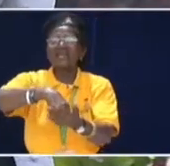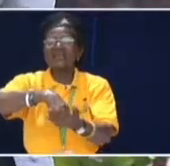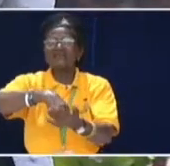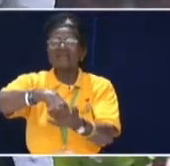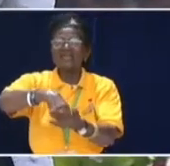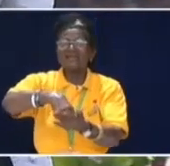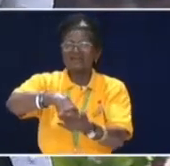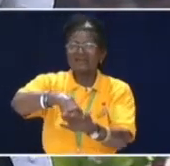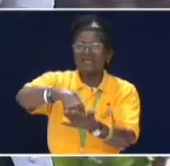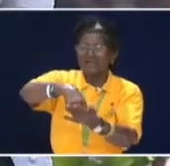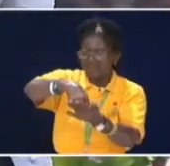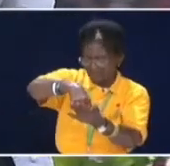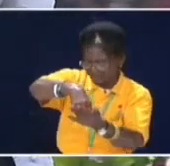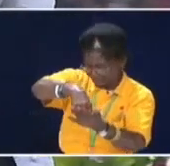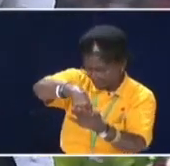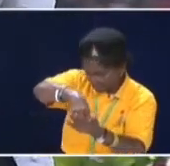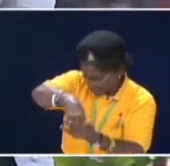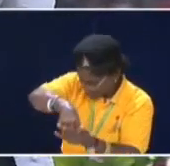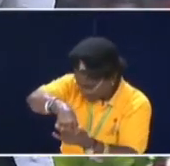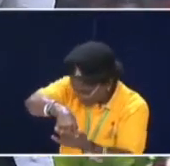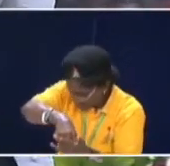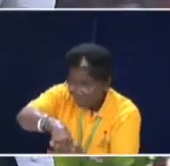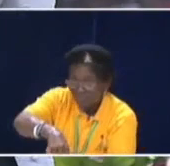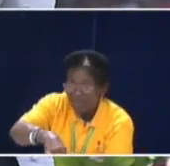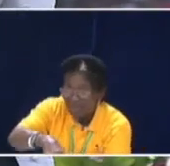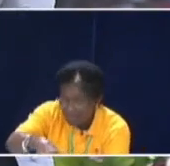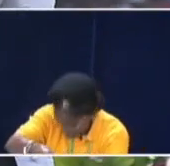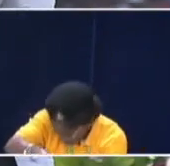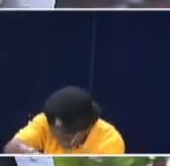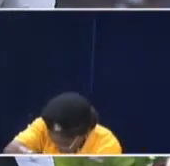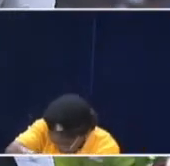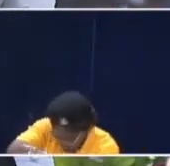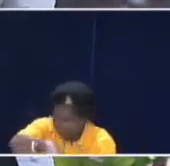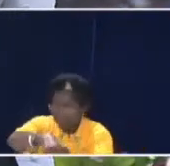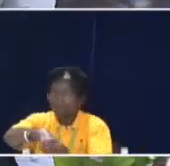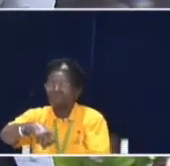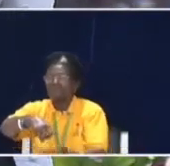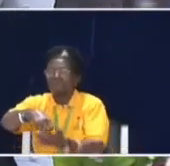Praise him, King of glory, praise him.